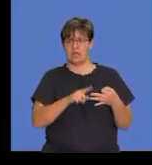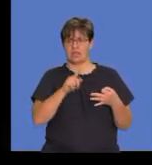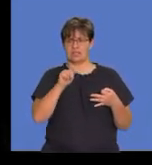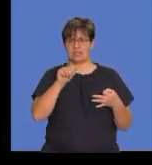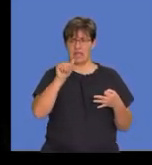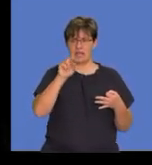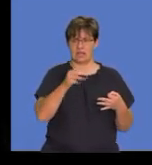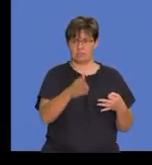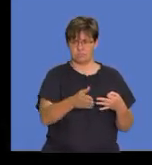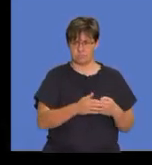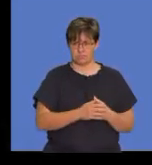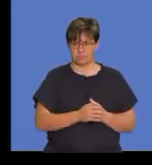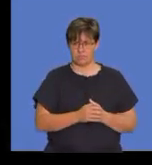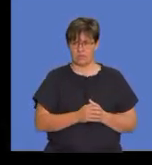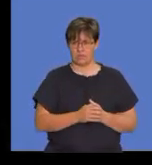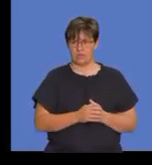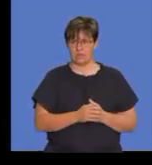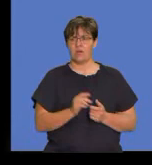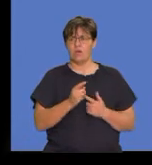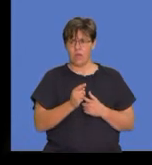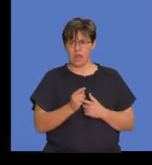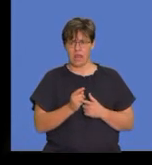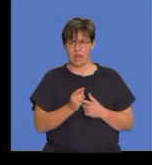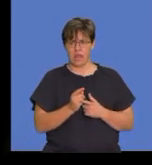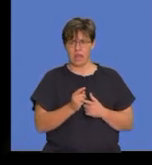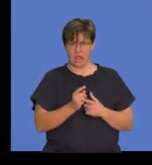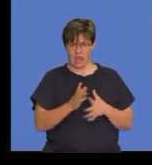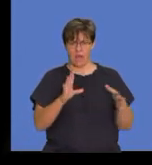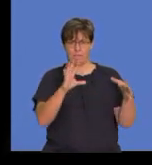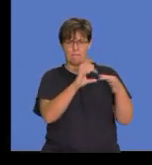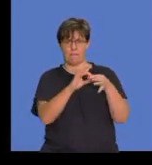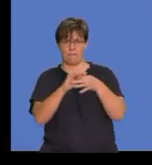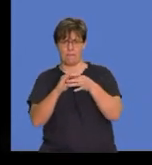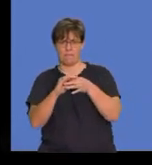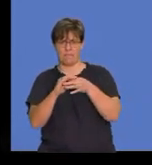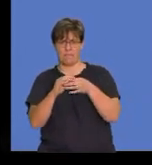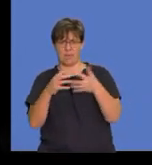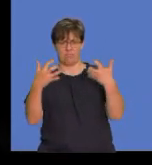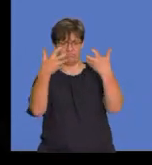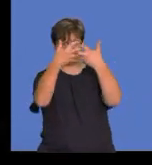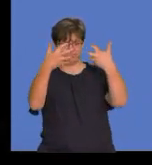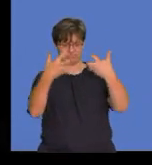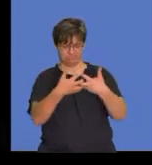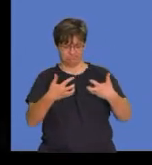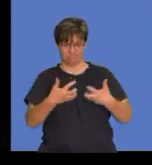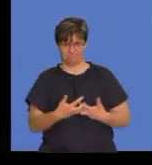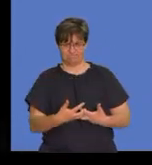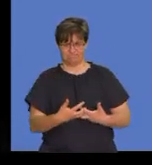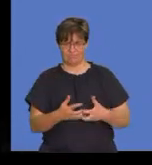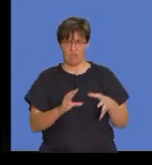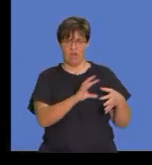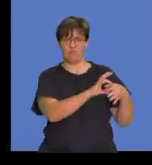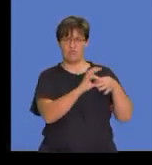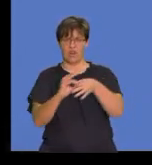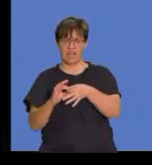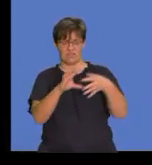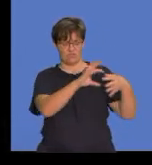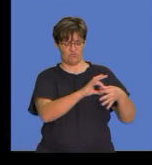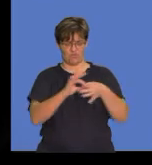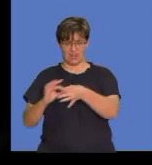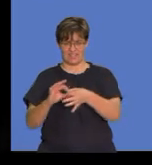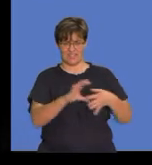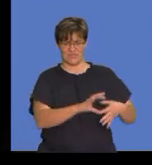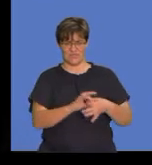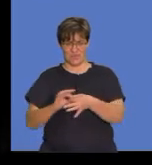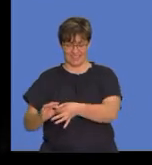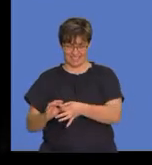there, tan theta is there. And you can see I am kind of pairing them together with what they are